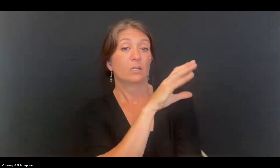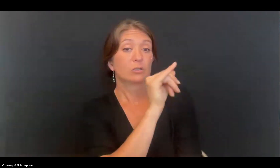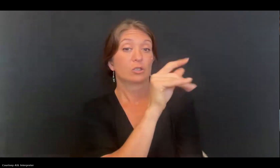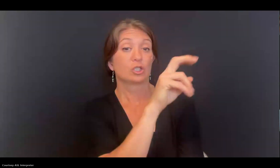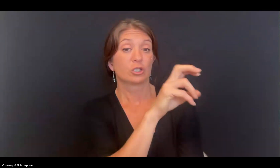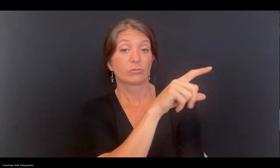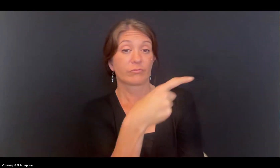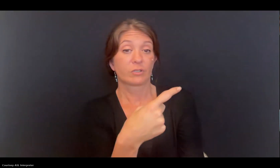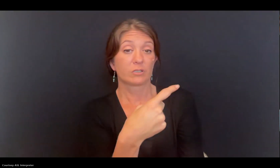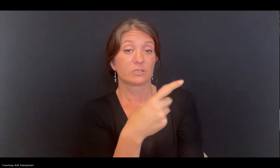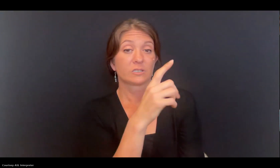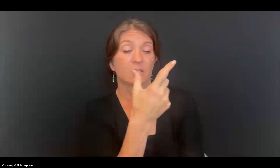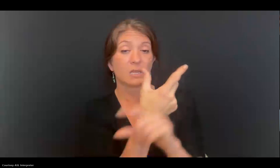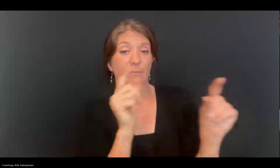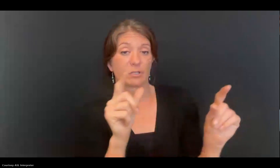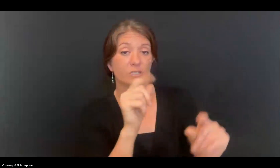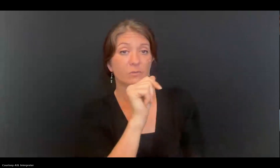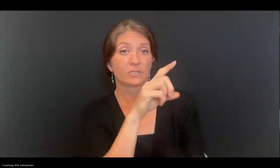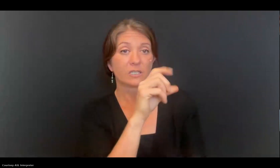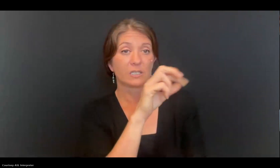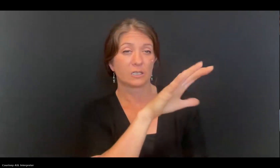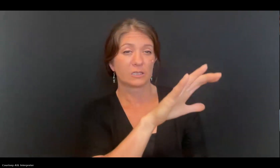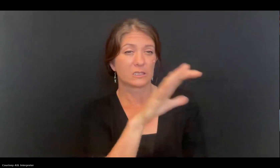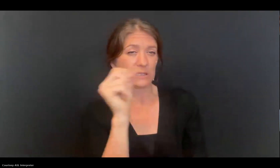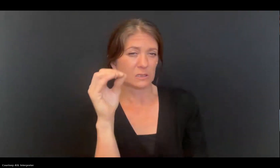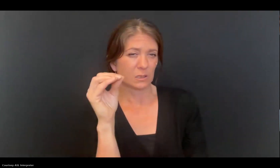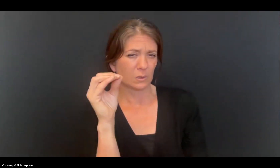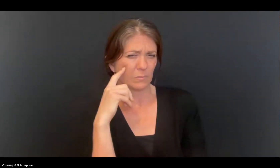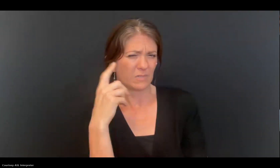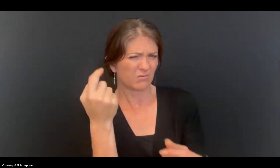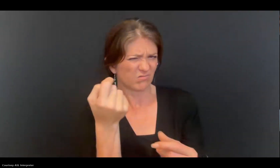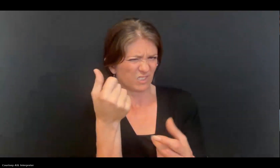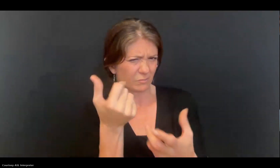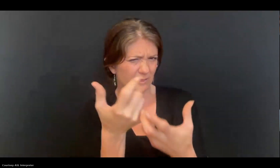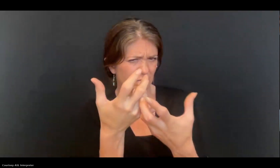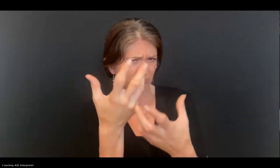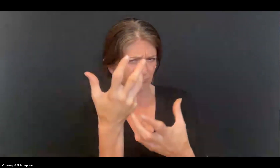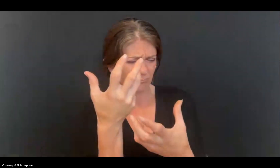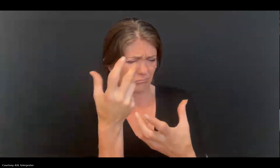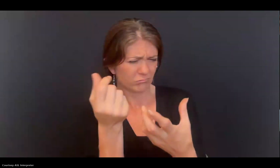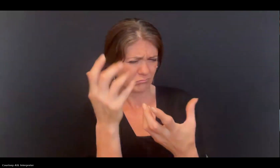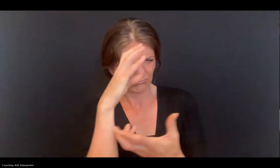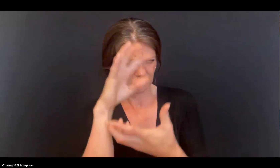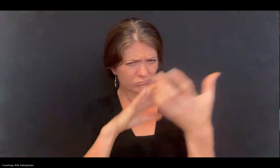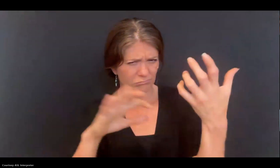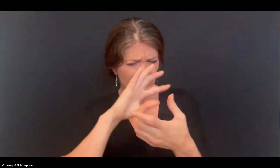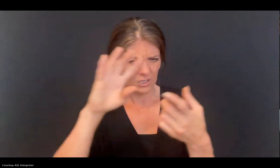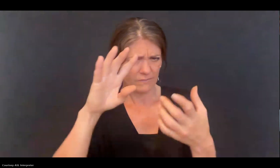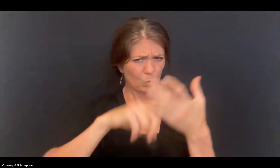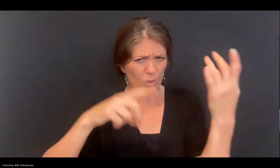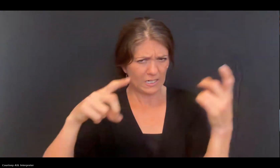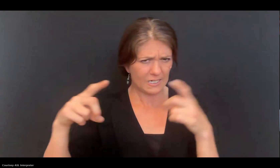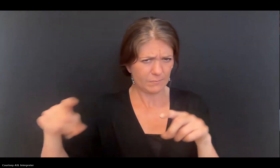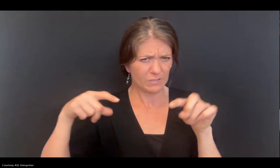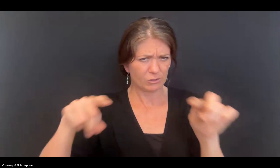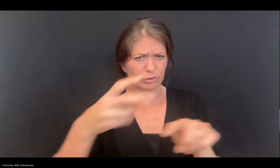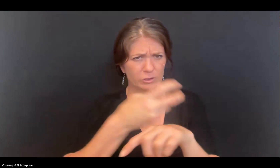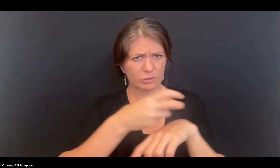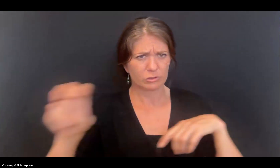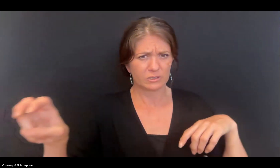when I guess I'm a little lost on when maybe that happened in that transition, whether that would